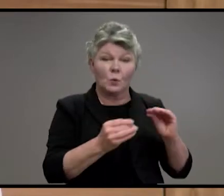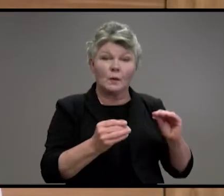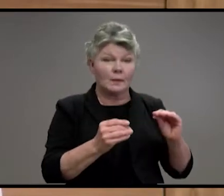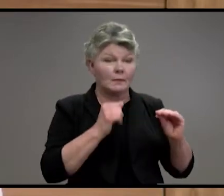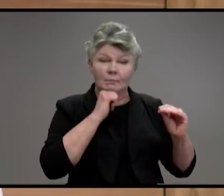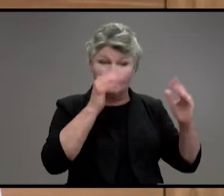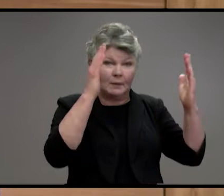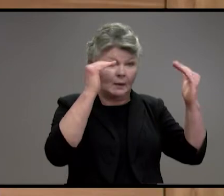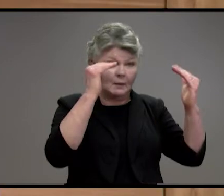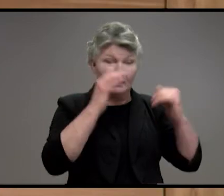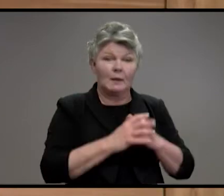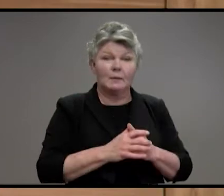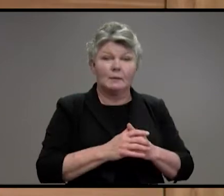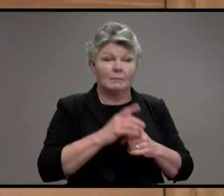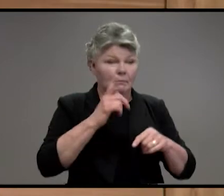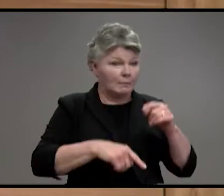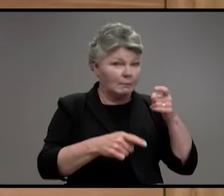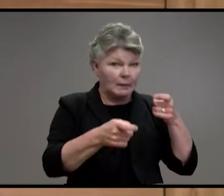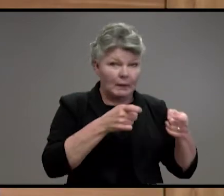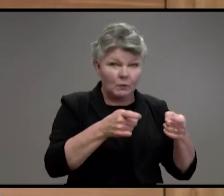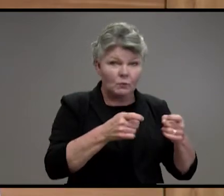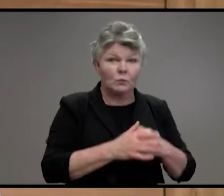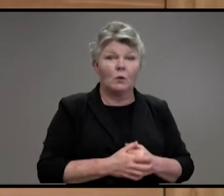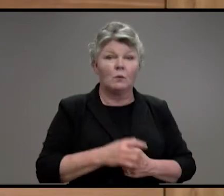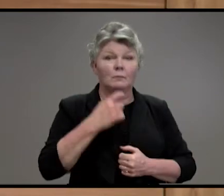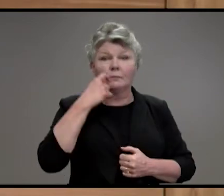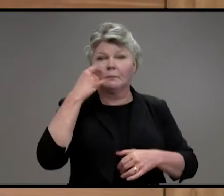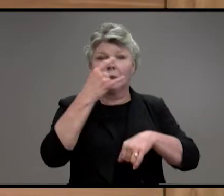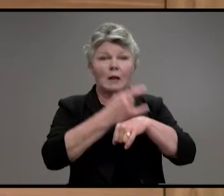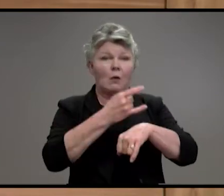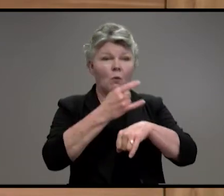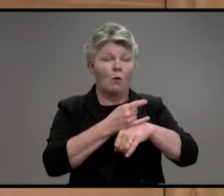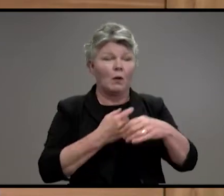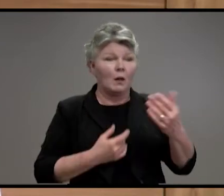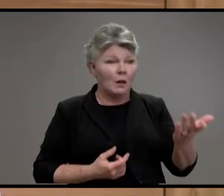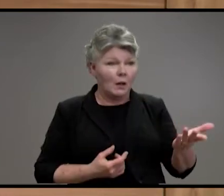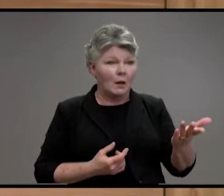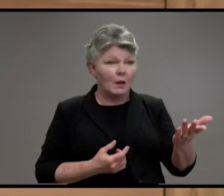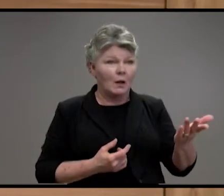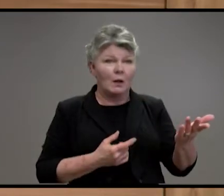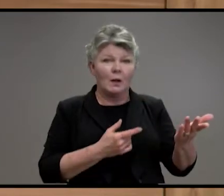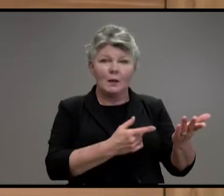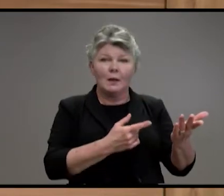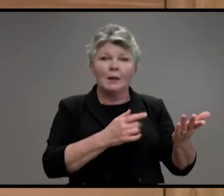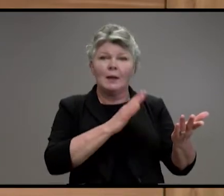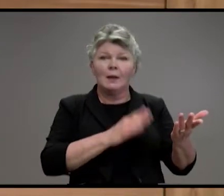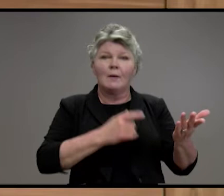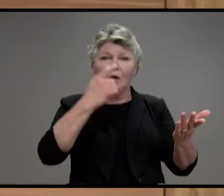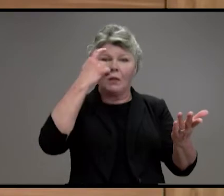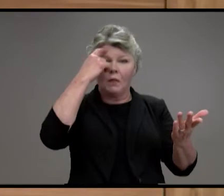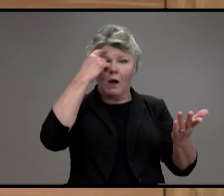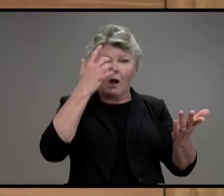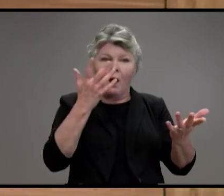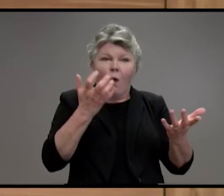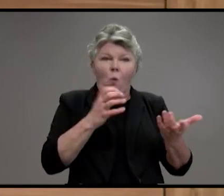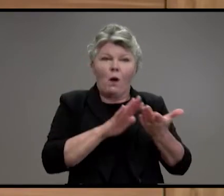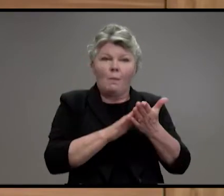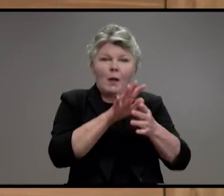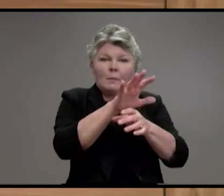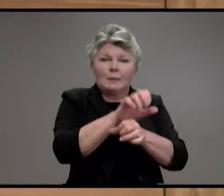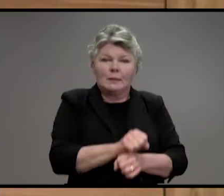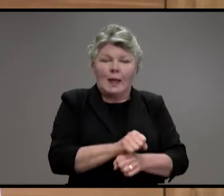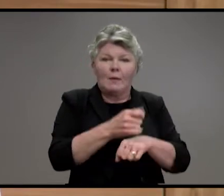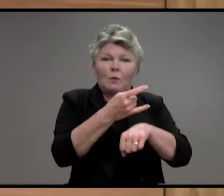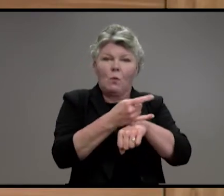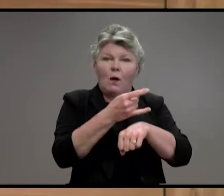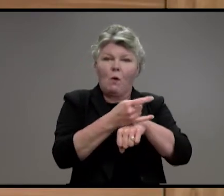unexpectedly and uncontrollably. He never thought to himself, "I am choosing to become a slave to this thing."